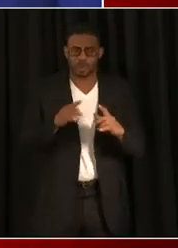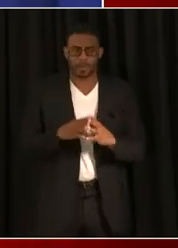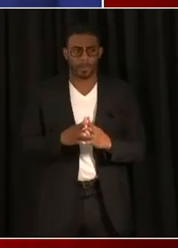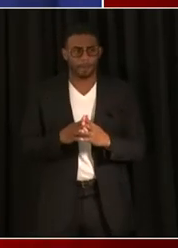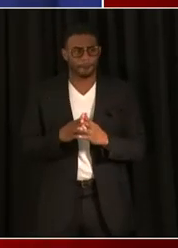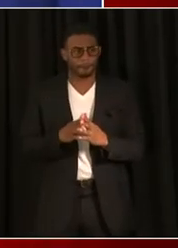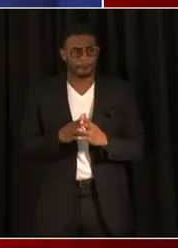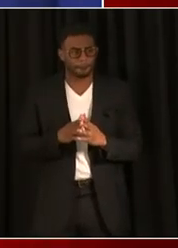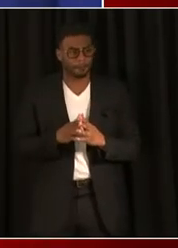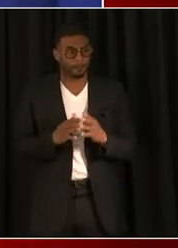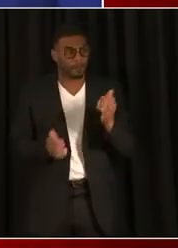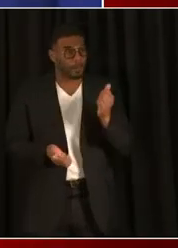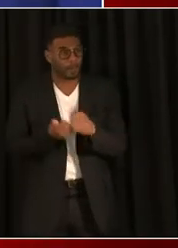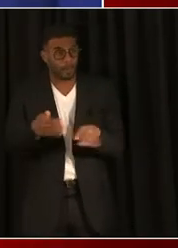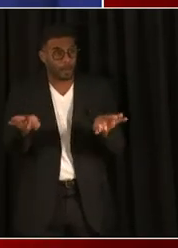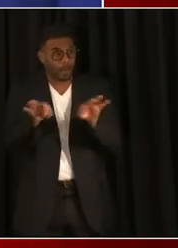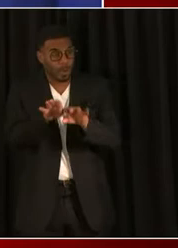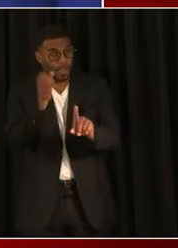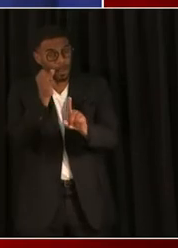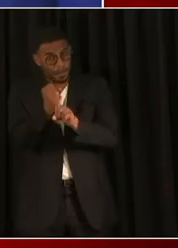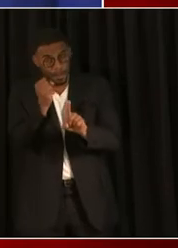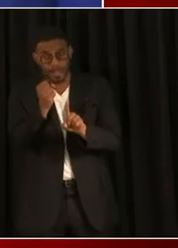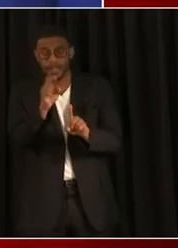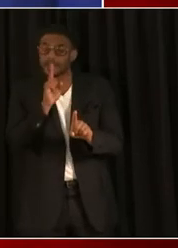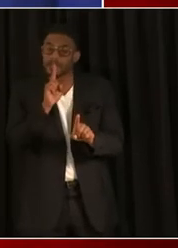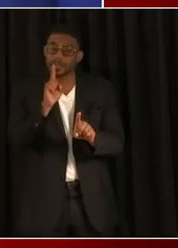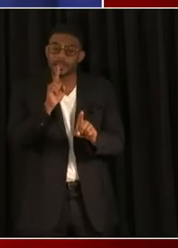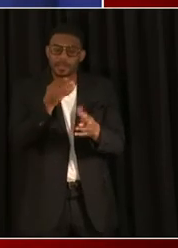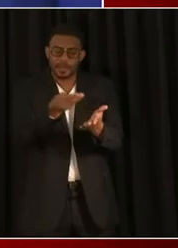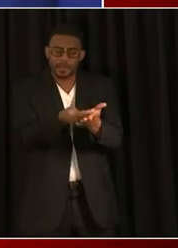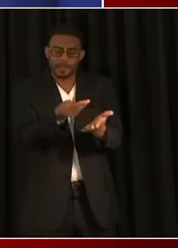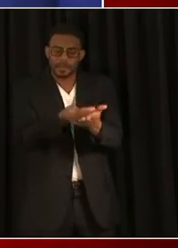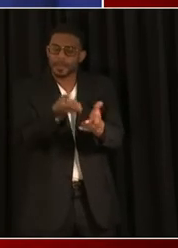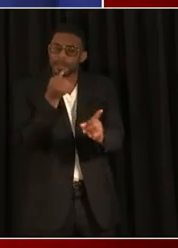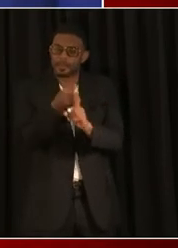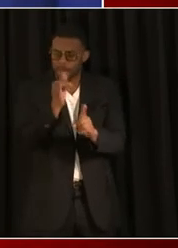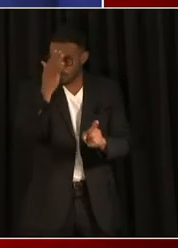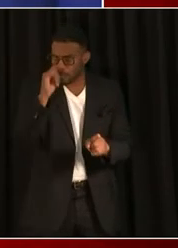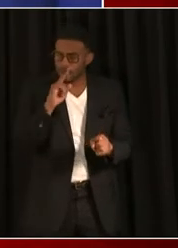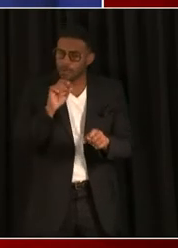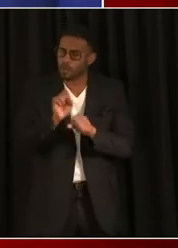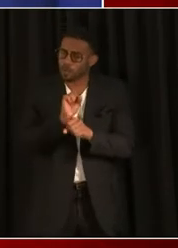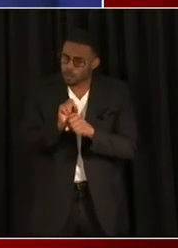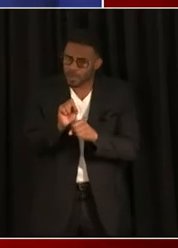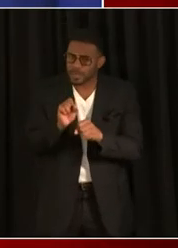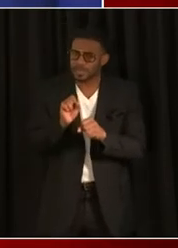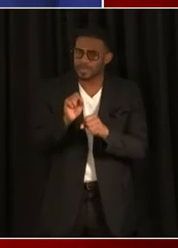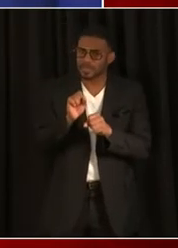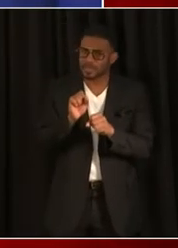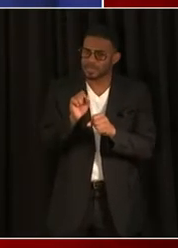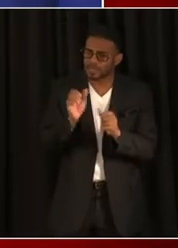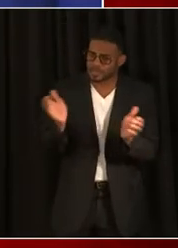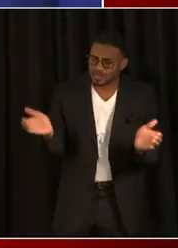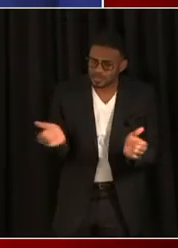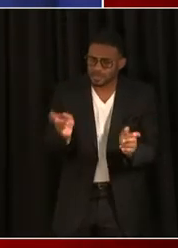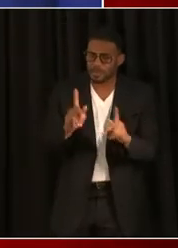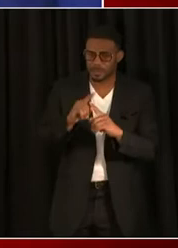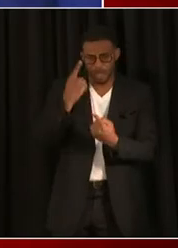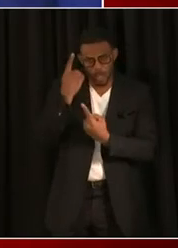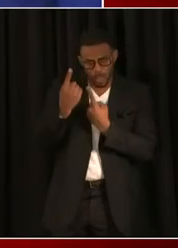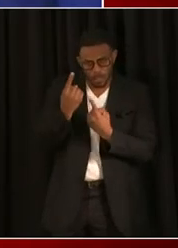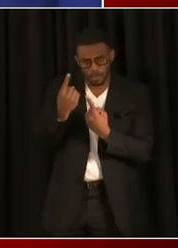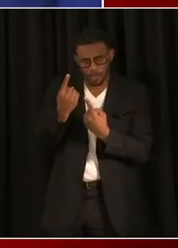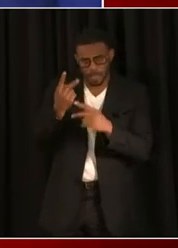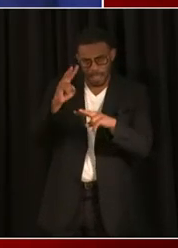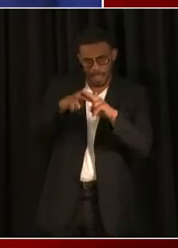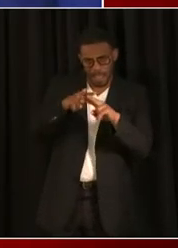ways to do it, but the most important impact is the monetary impact, which is why we are really, imploring people to